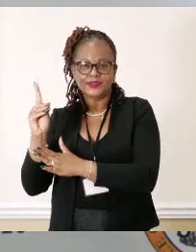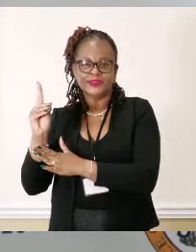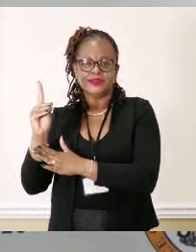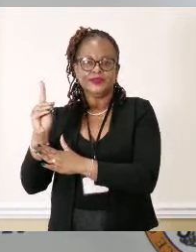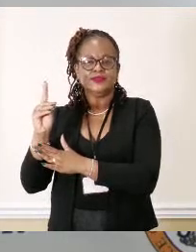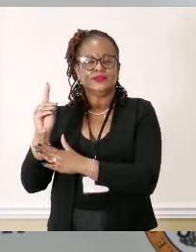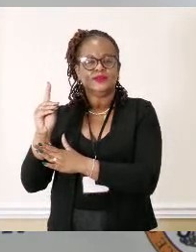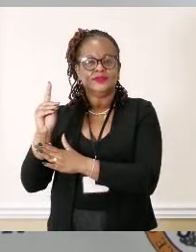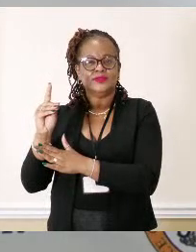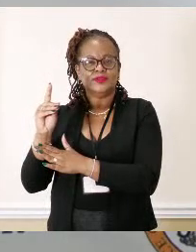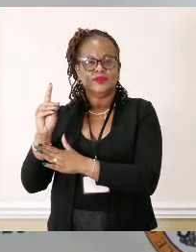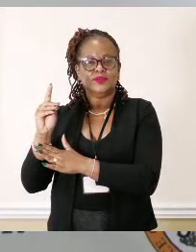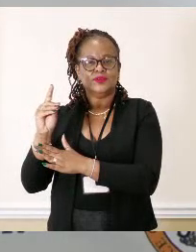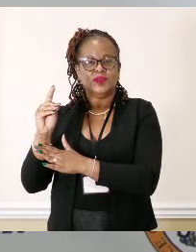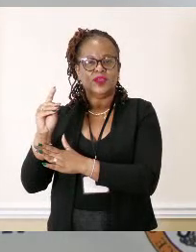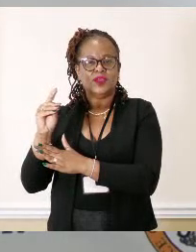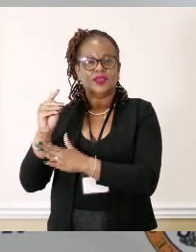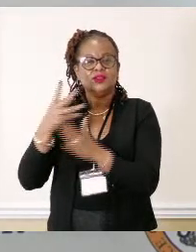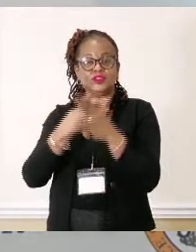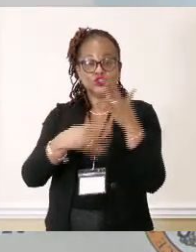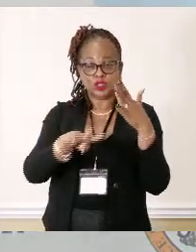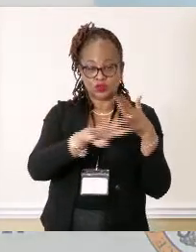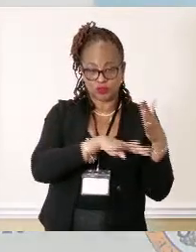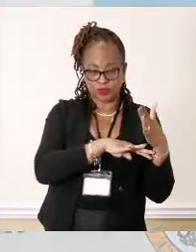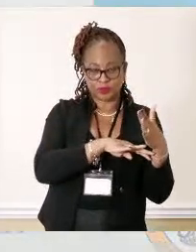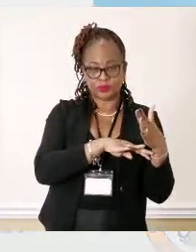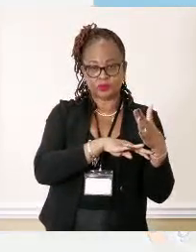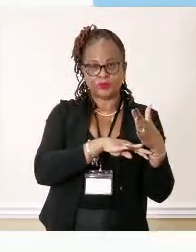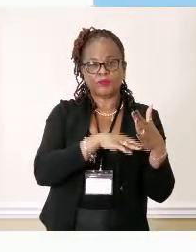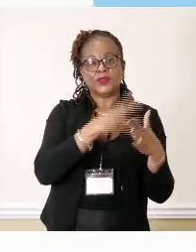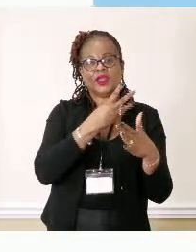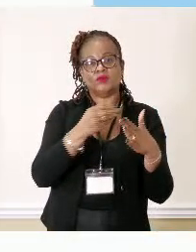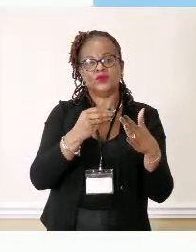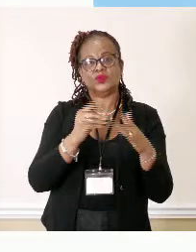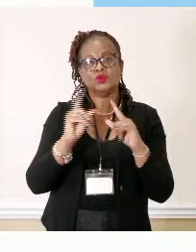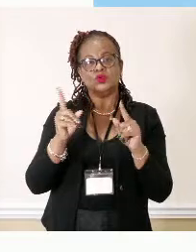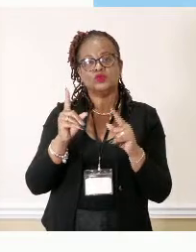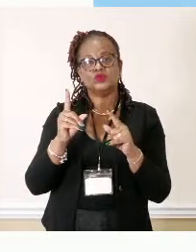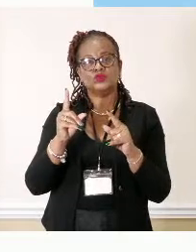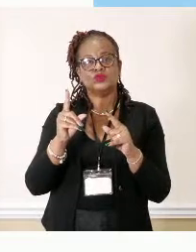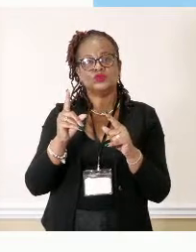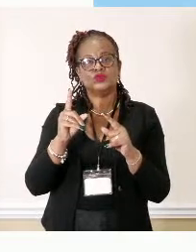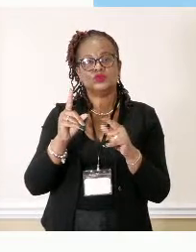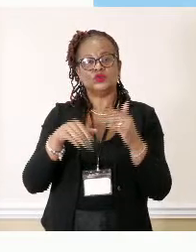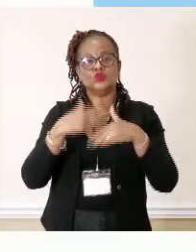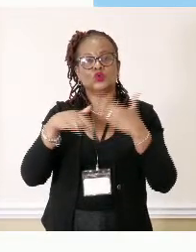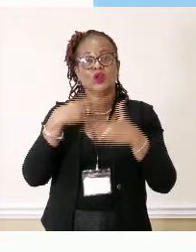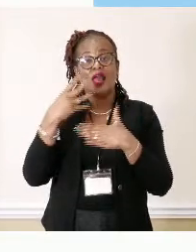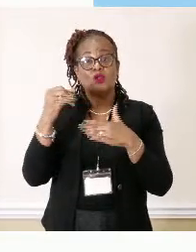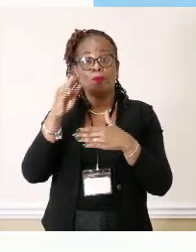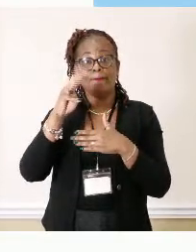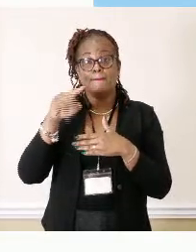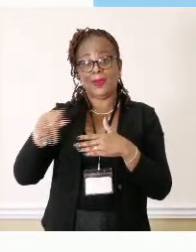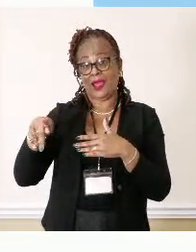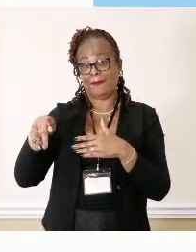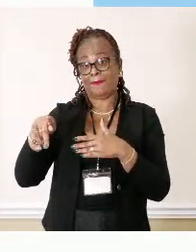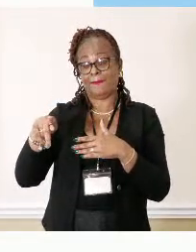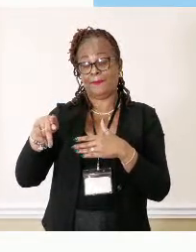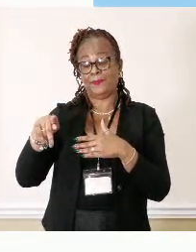the following proposed schedule. And if we go to the vaccine rollout map,